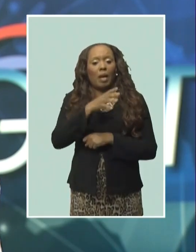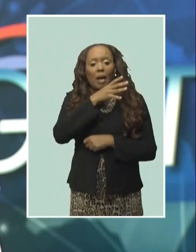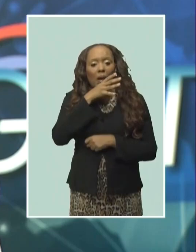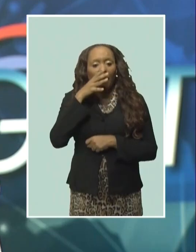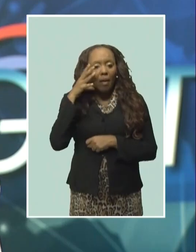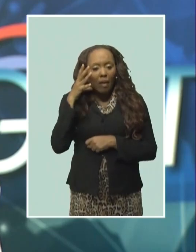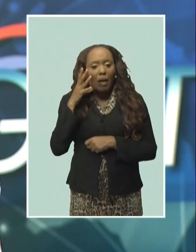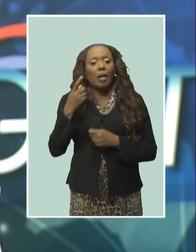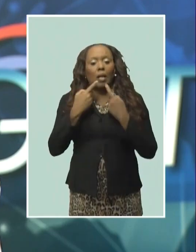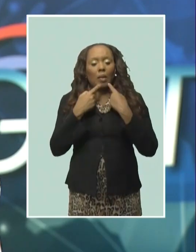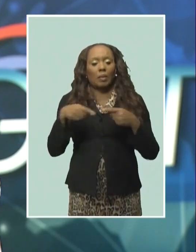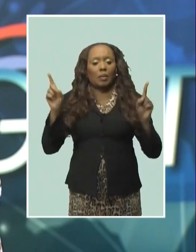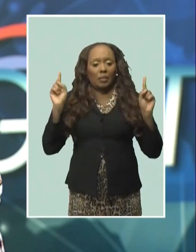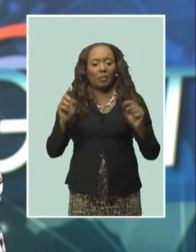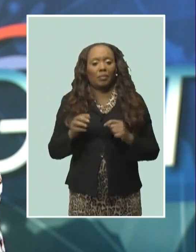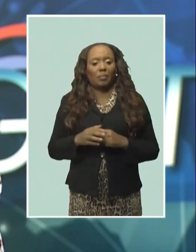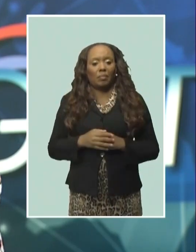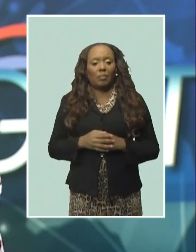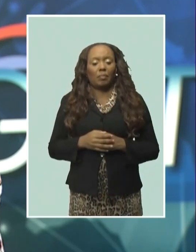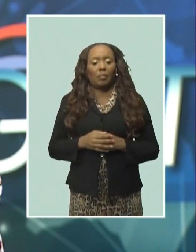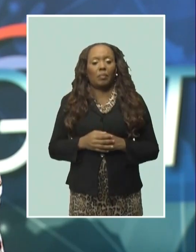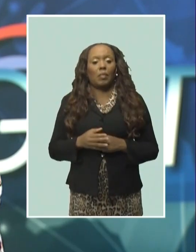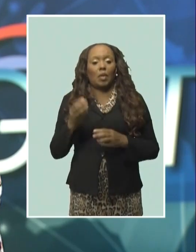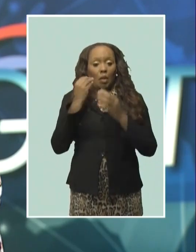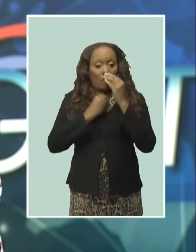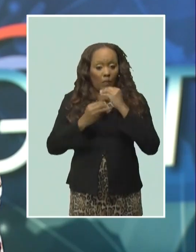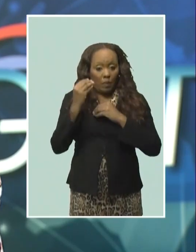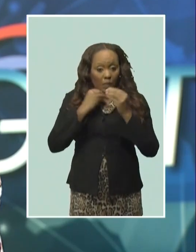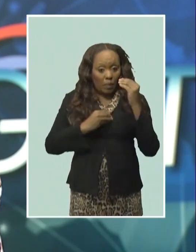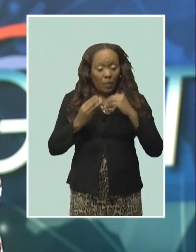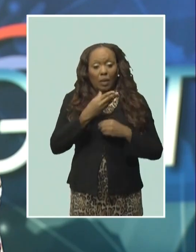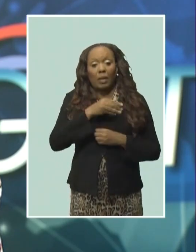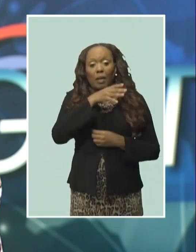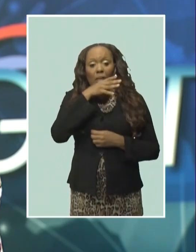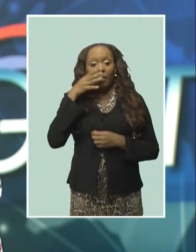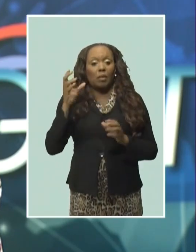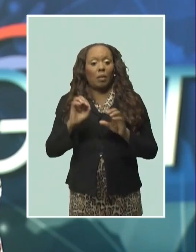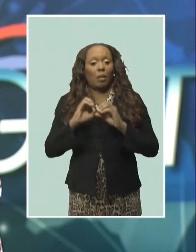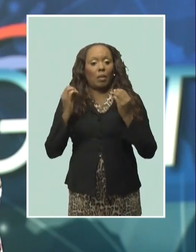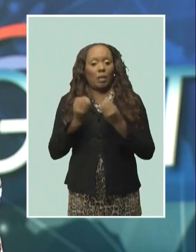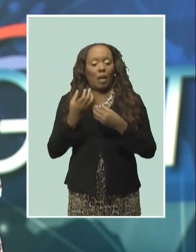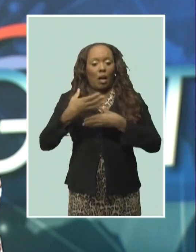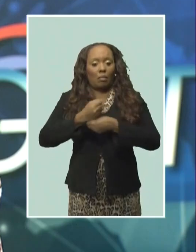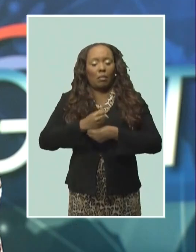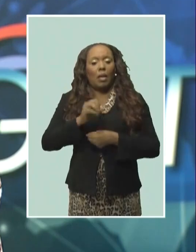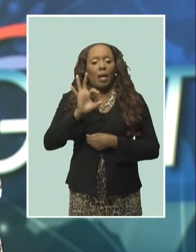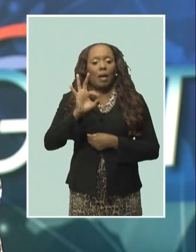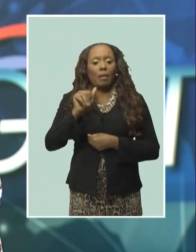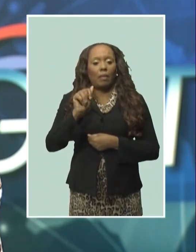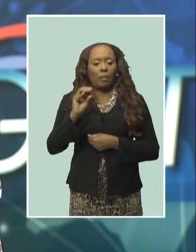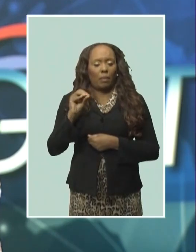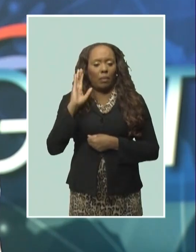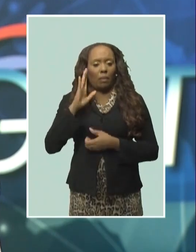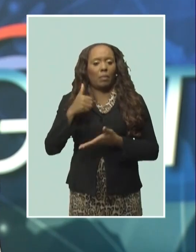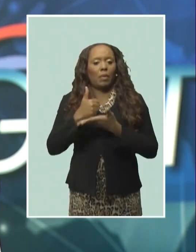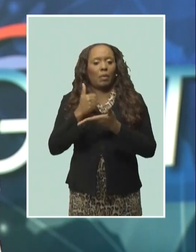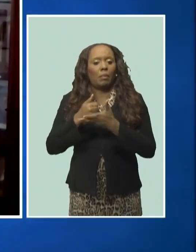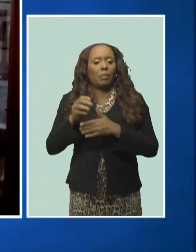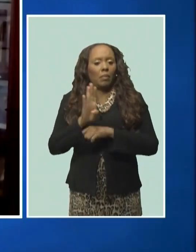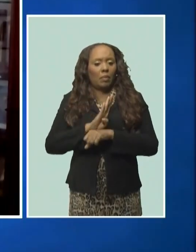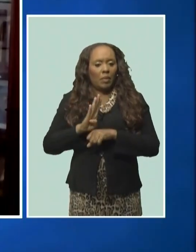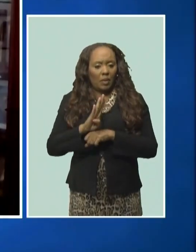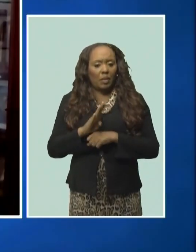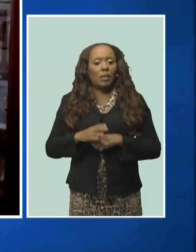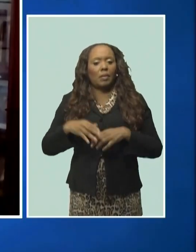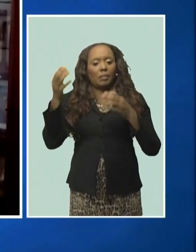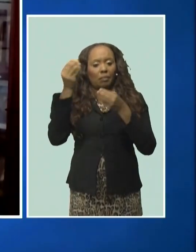Nutritional Security, Terry Bascom. He says the Food and Agricultural Organization, or FAO, will be assisting Barbados in this regard.